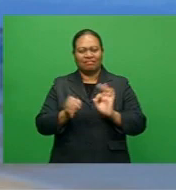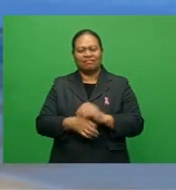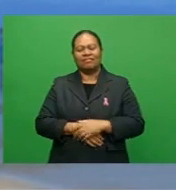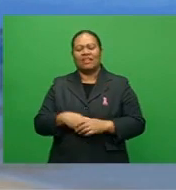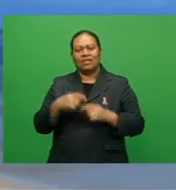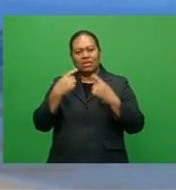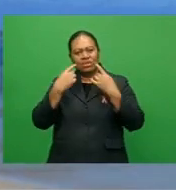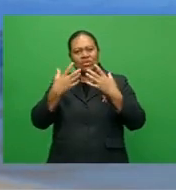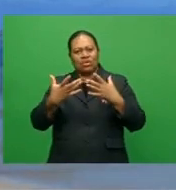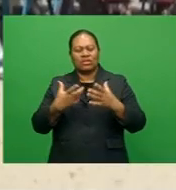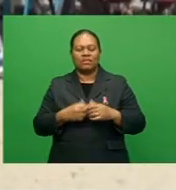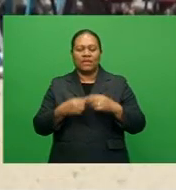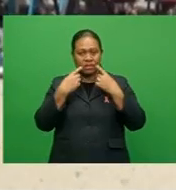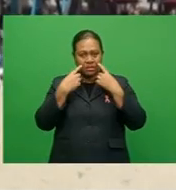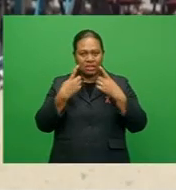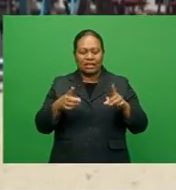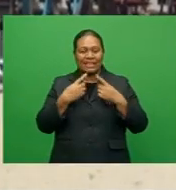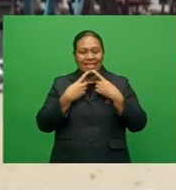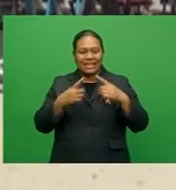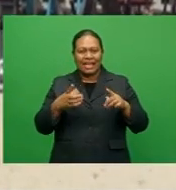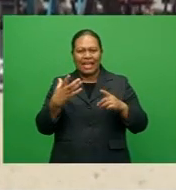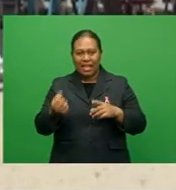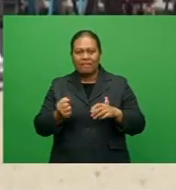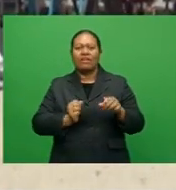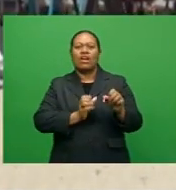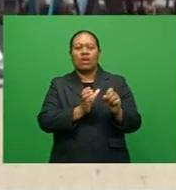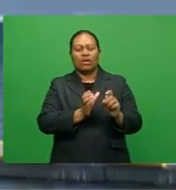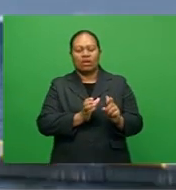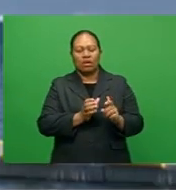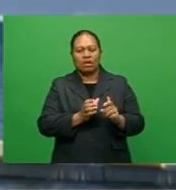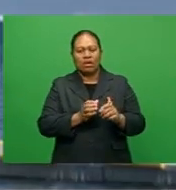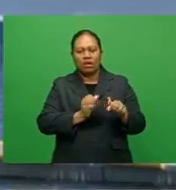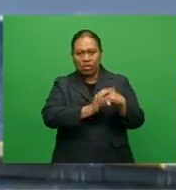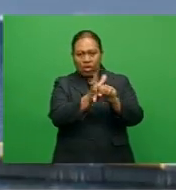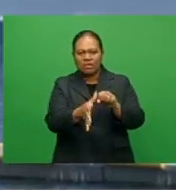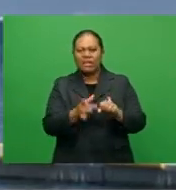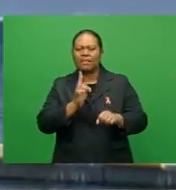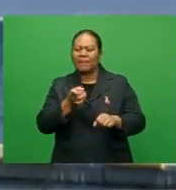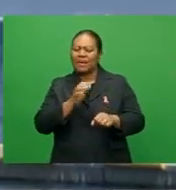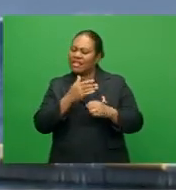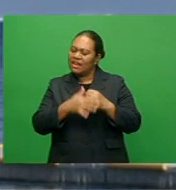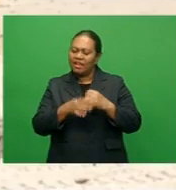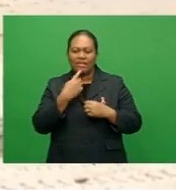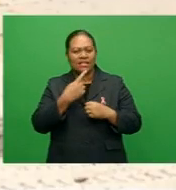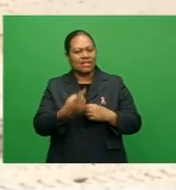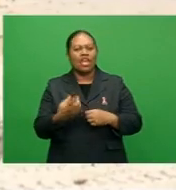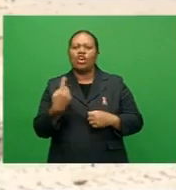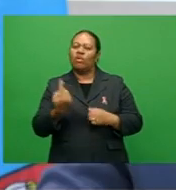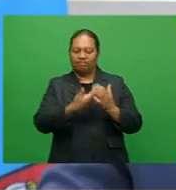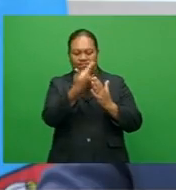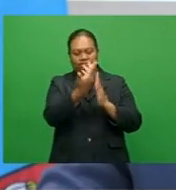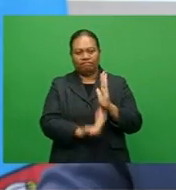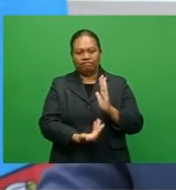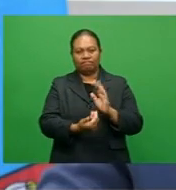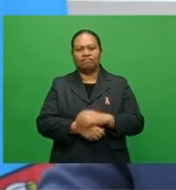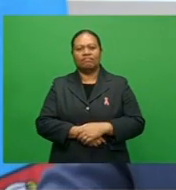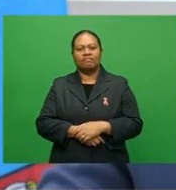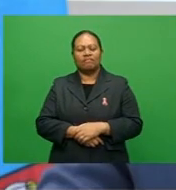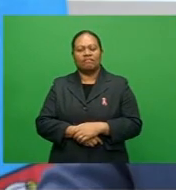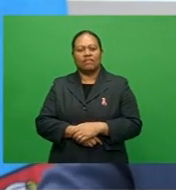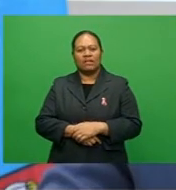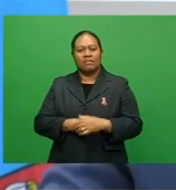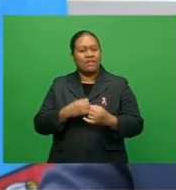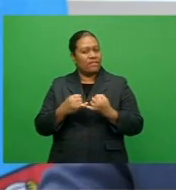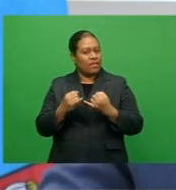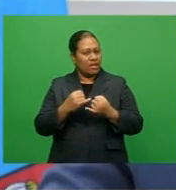declared COVID-19 contained, but authorities won't reveal which countries may make the list. You have to be very,